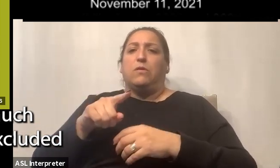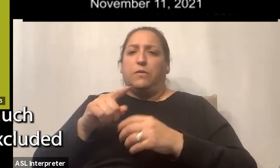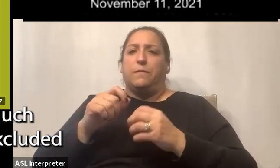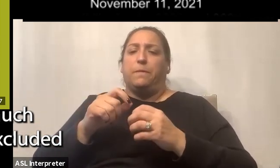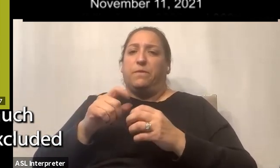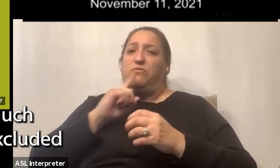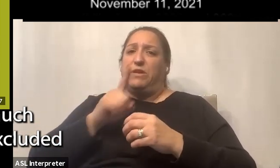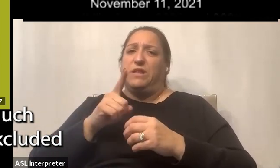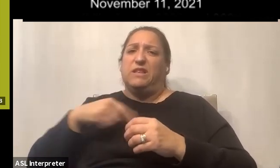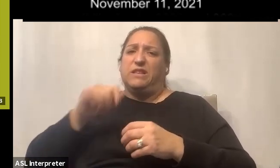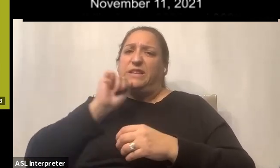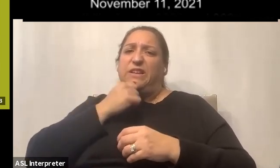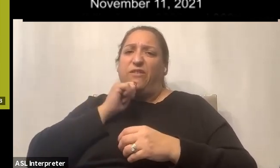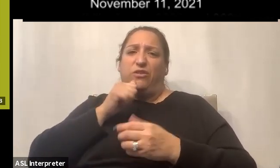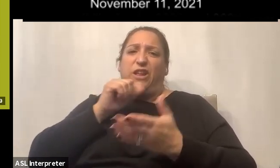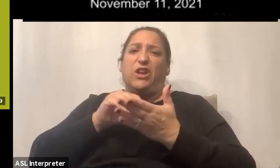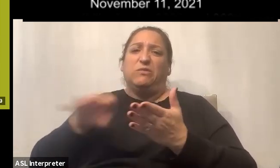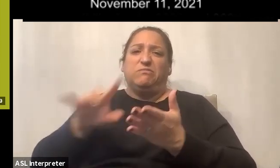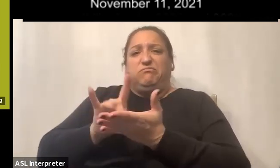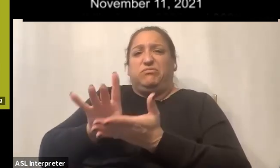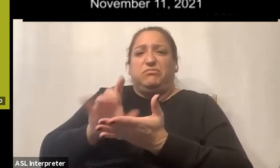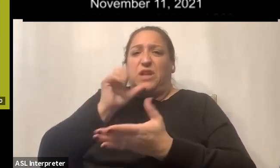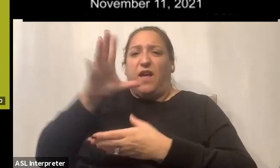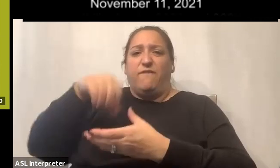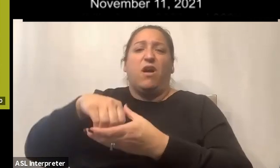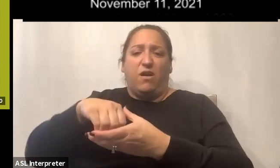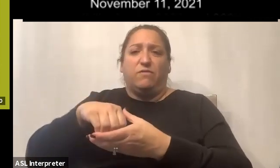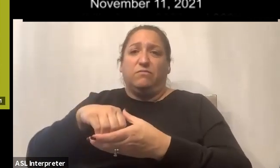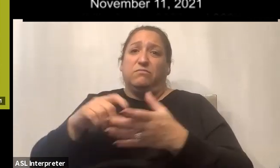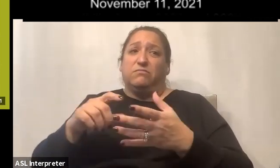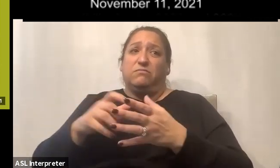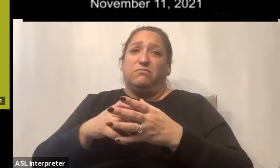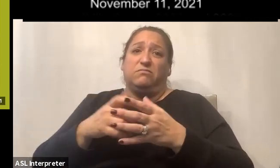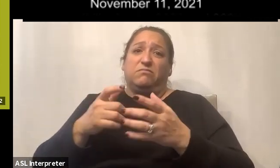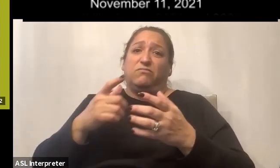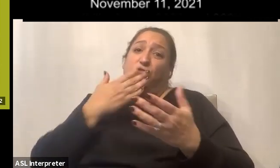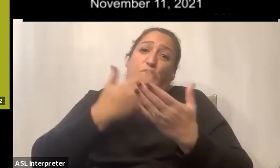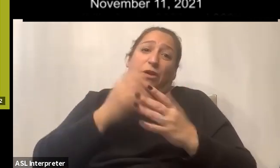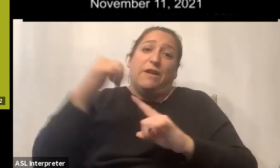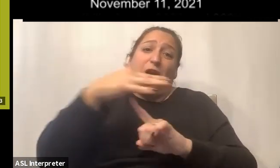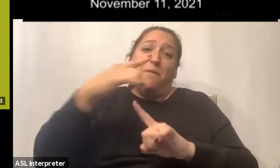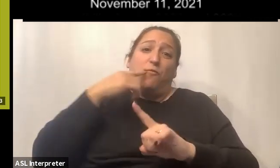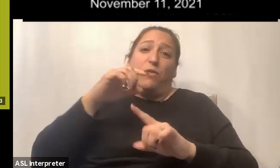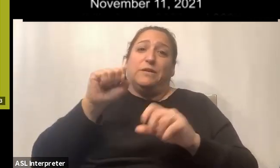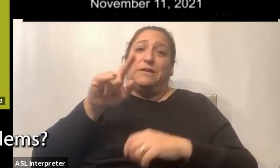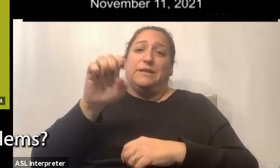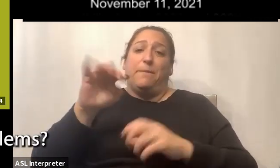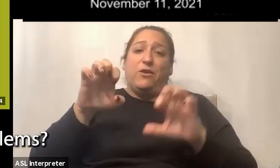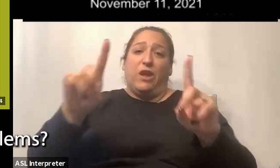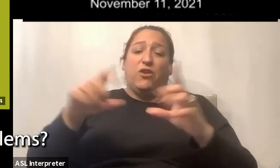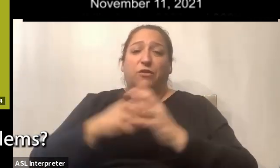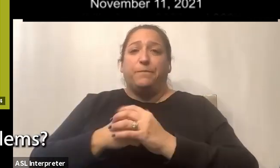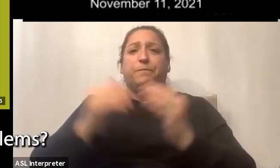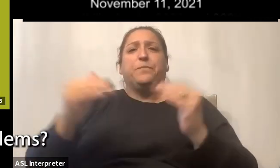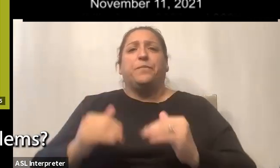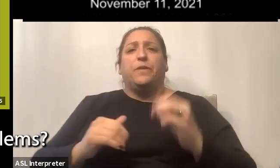end, where they get excluded from a good environment for STEM education. So how